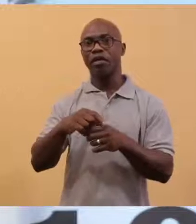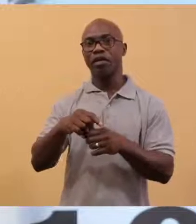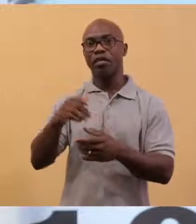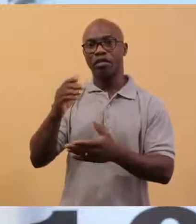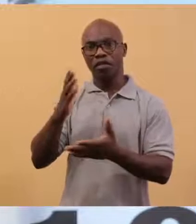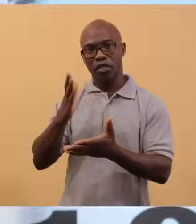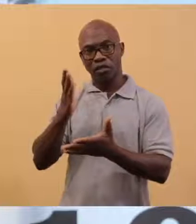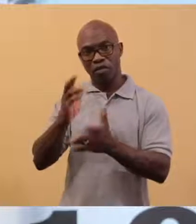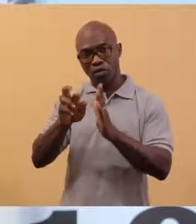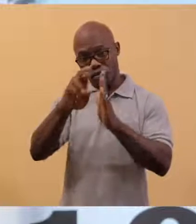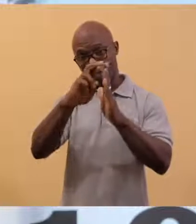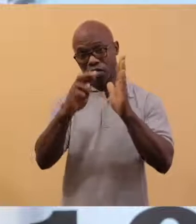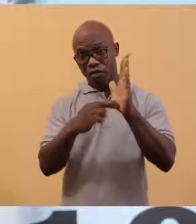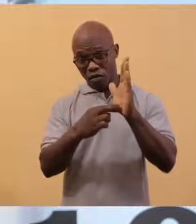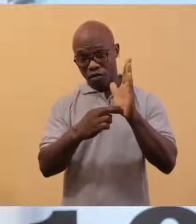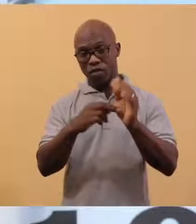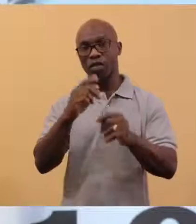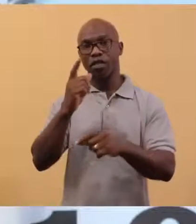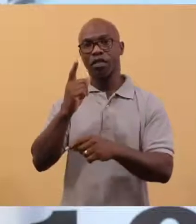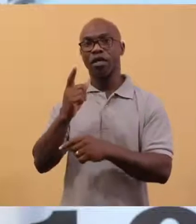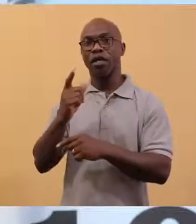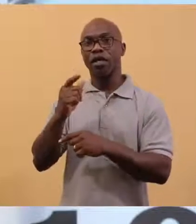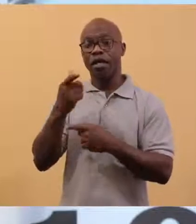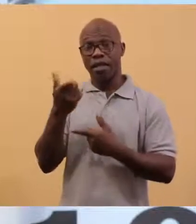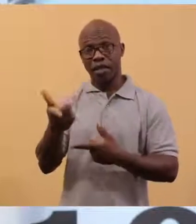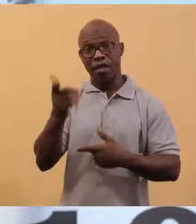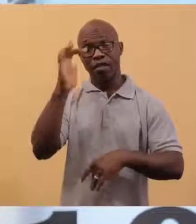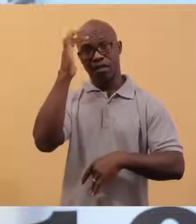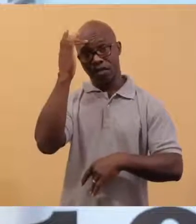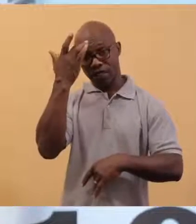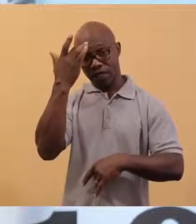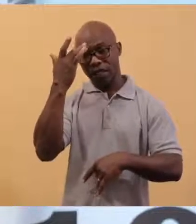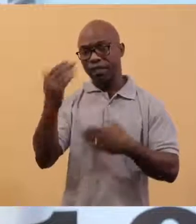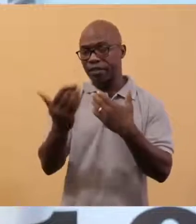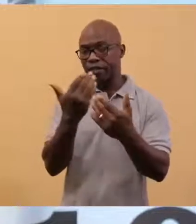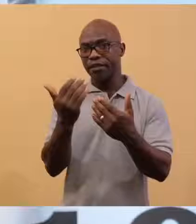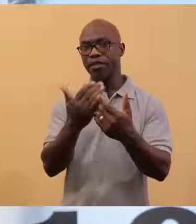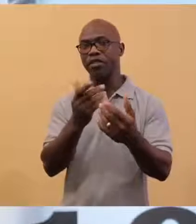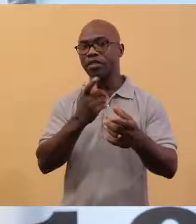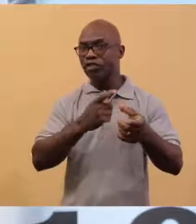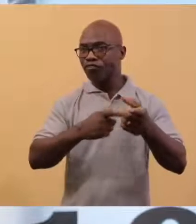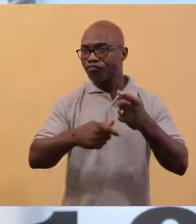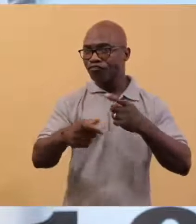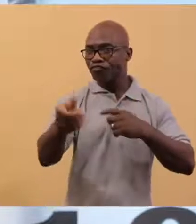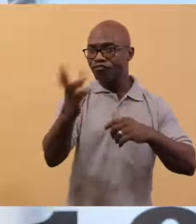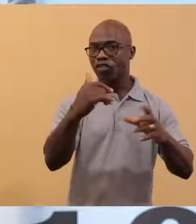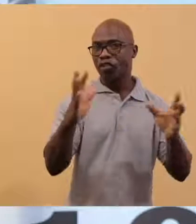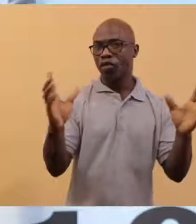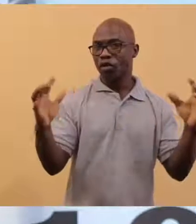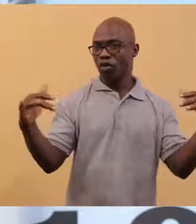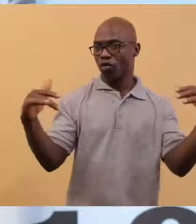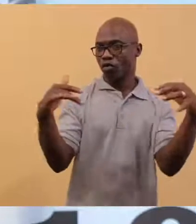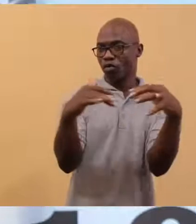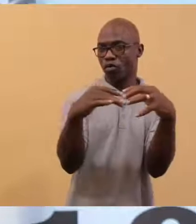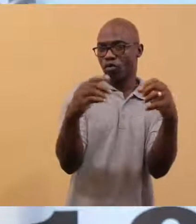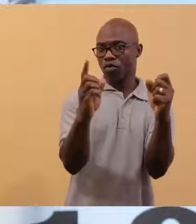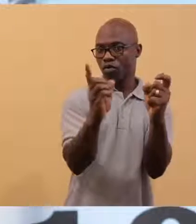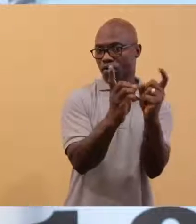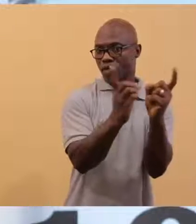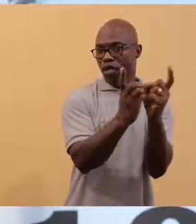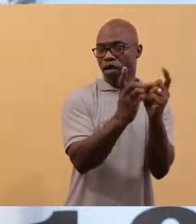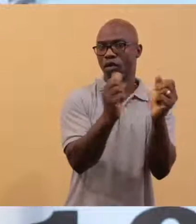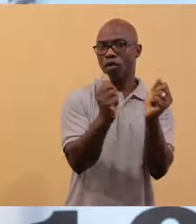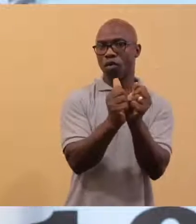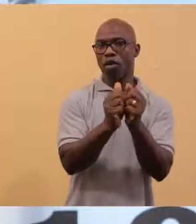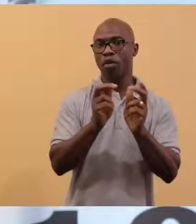to heed the warning. This disease is easily transmitted when you're in close contact with someone